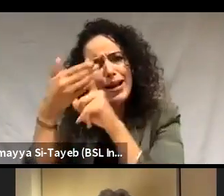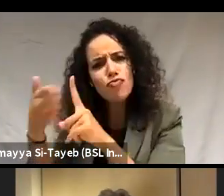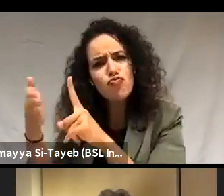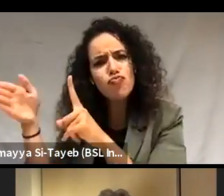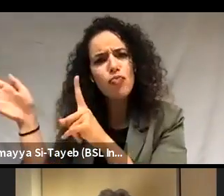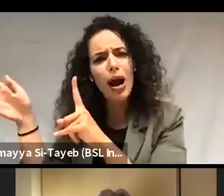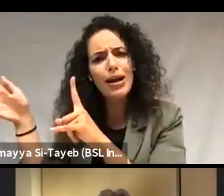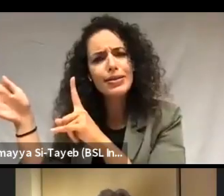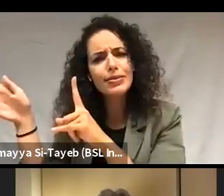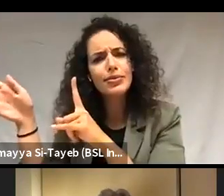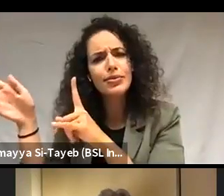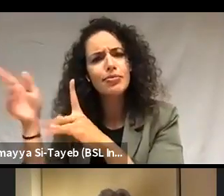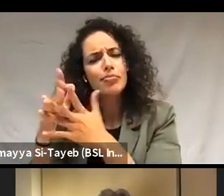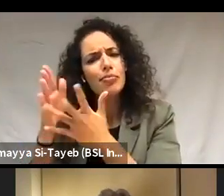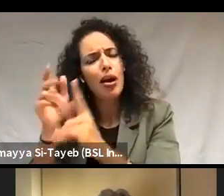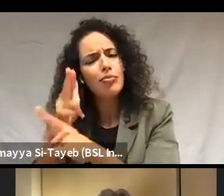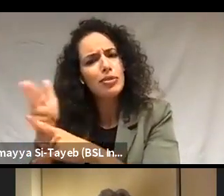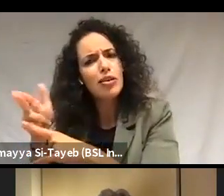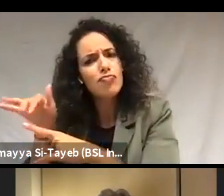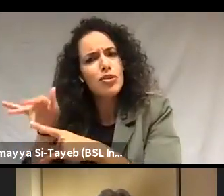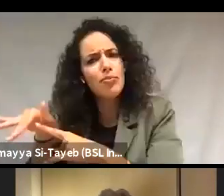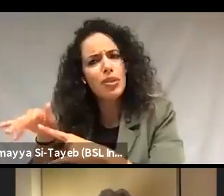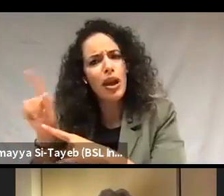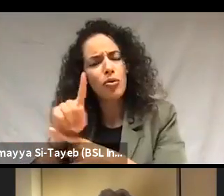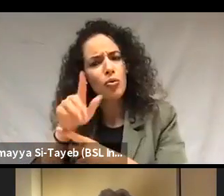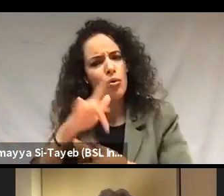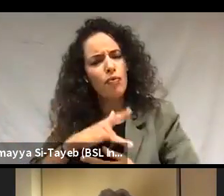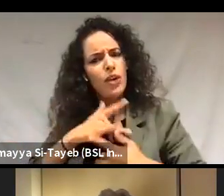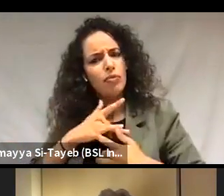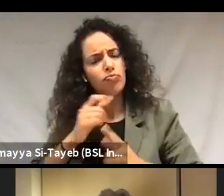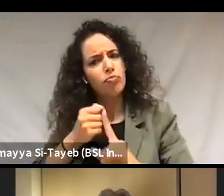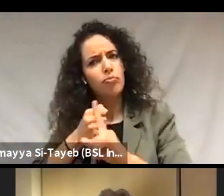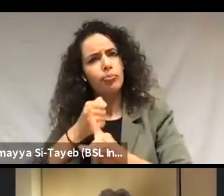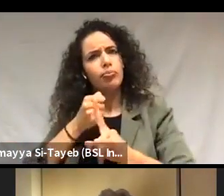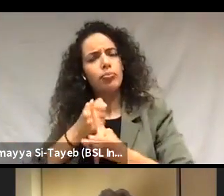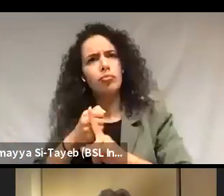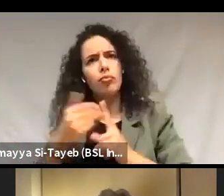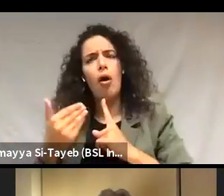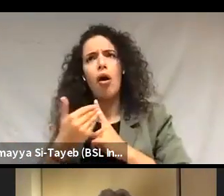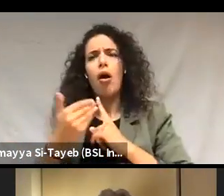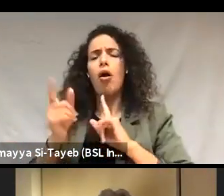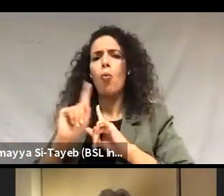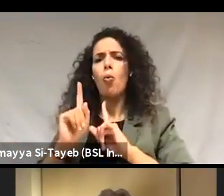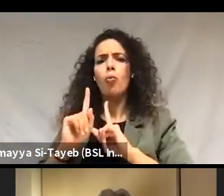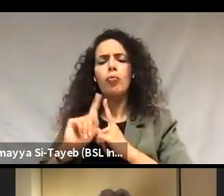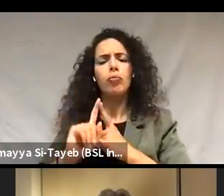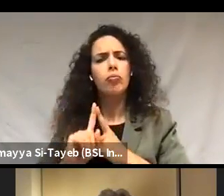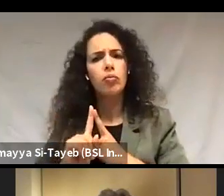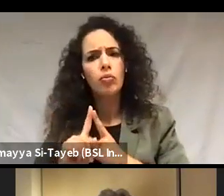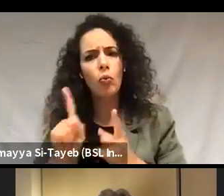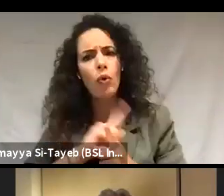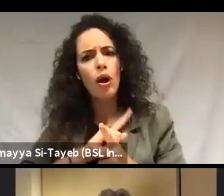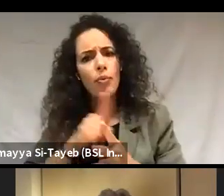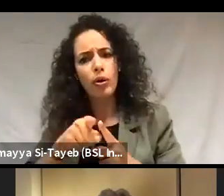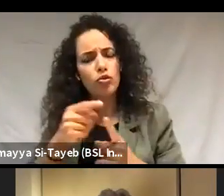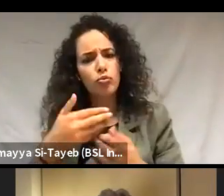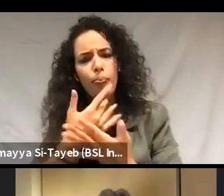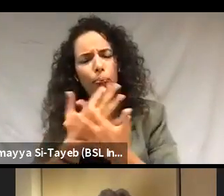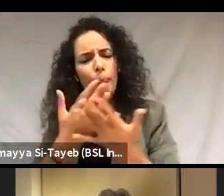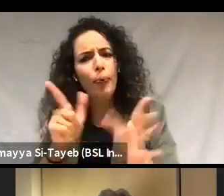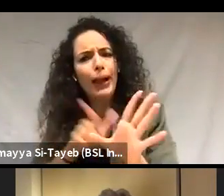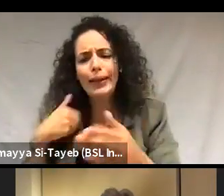What drew your attention? Because it does seem to me that you were at it, as it were, but long before most of us in the media got to it.